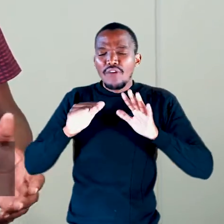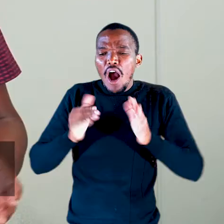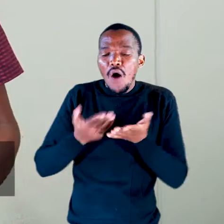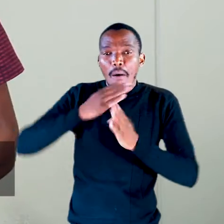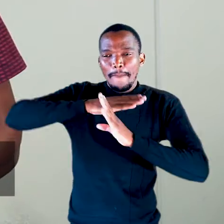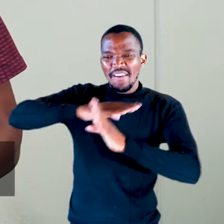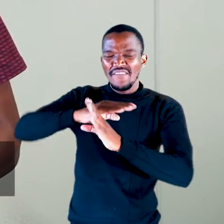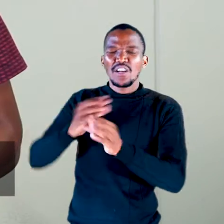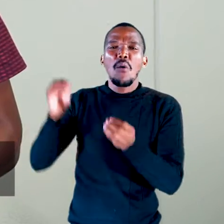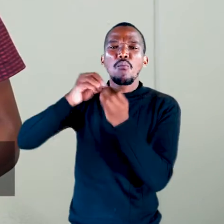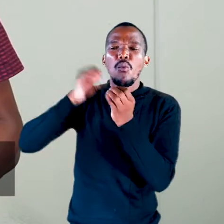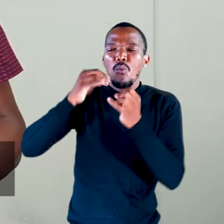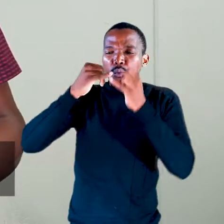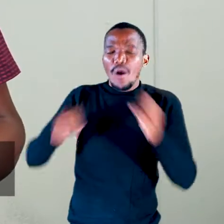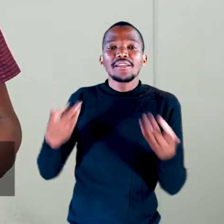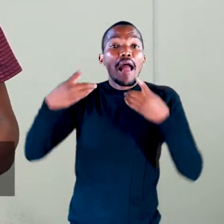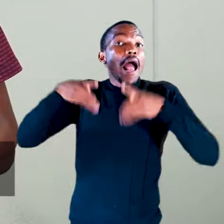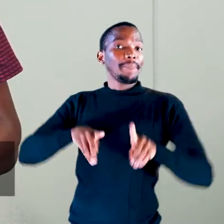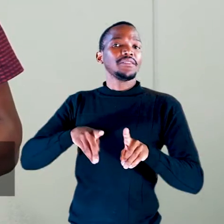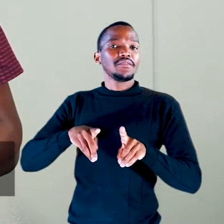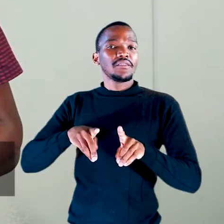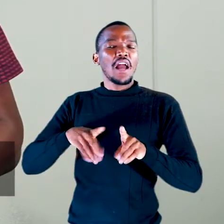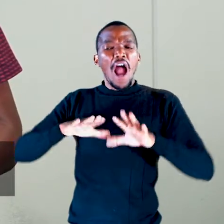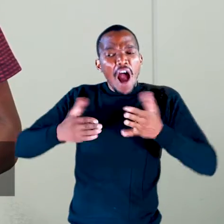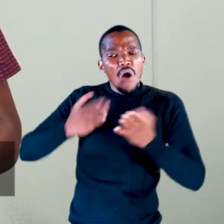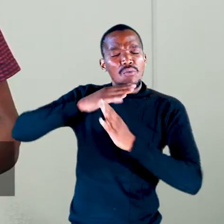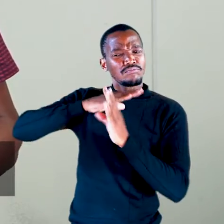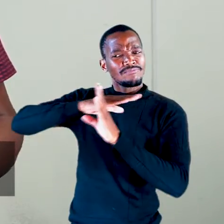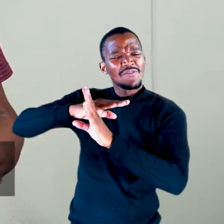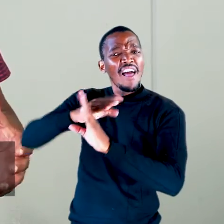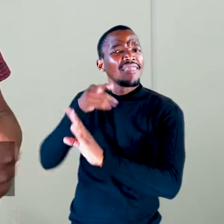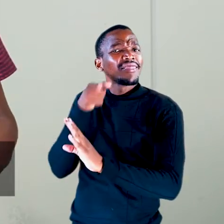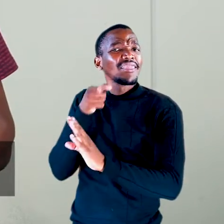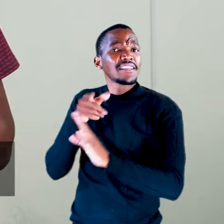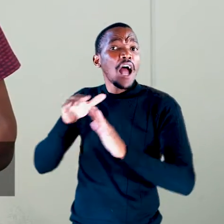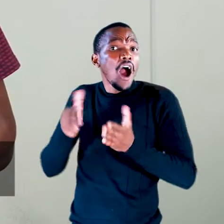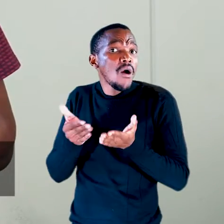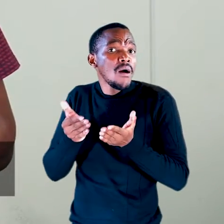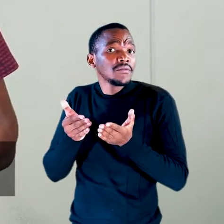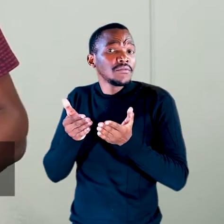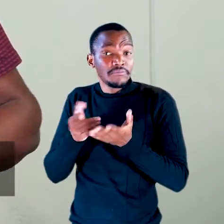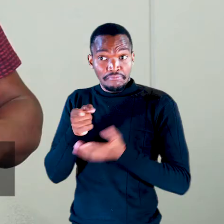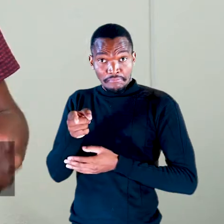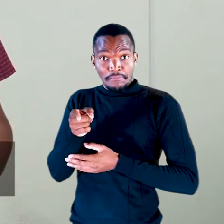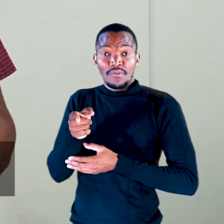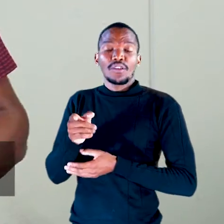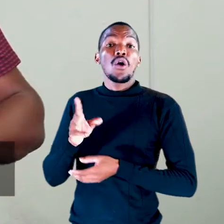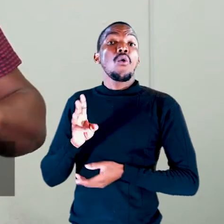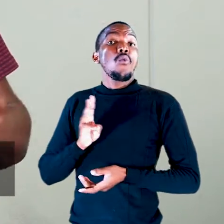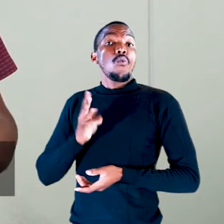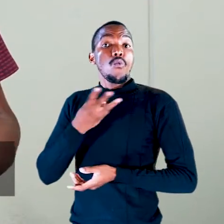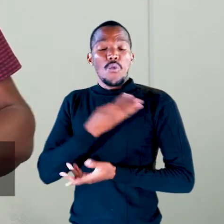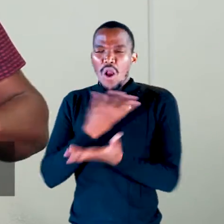from worsening. Re preventa jang the condition from worsening? Re preventa ka gore re thomamisa